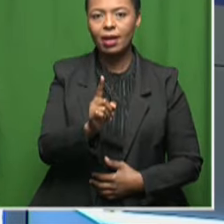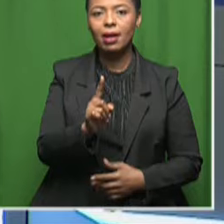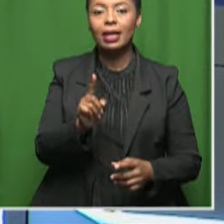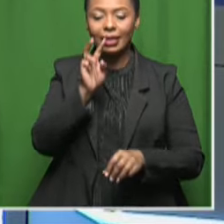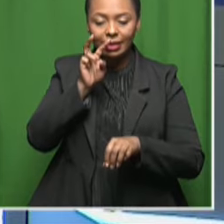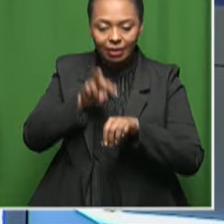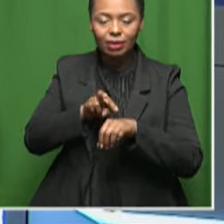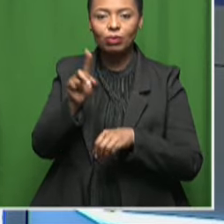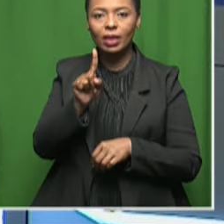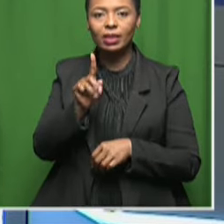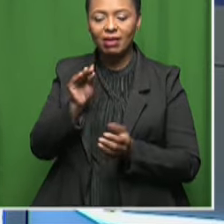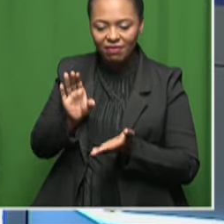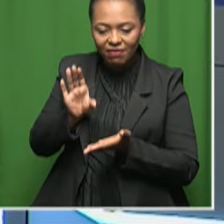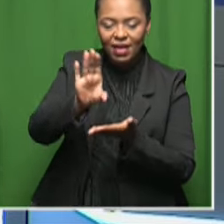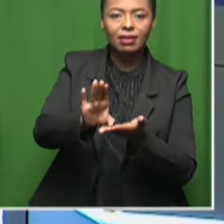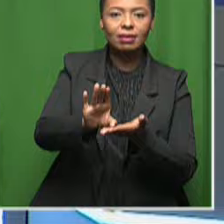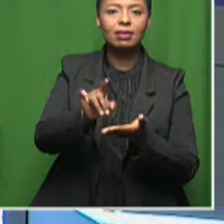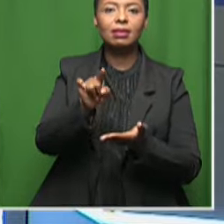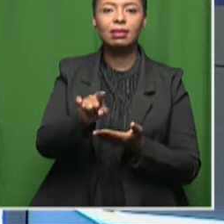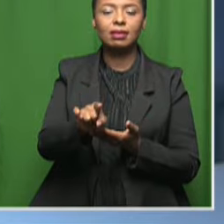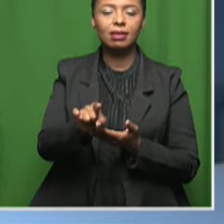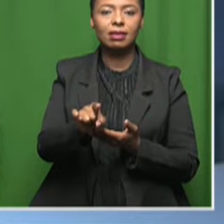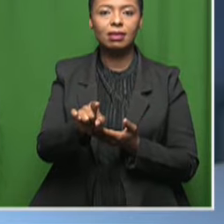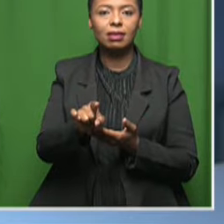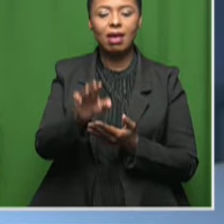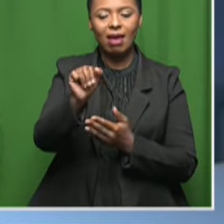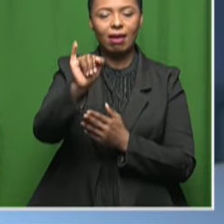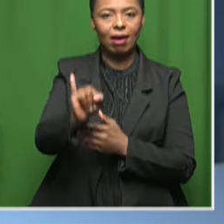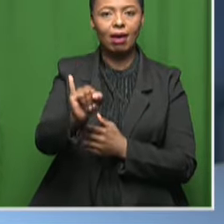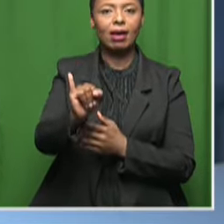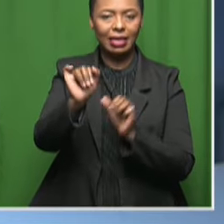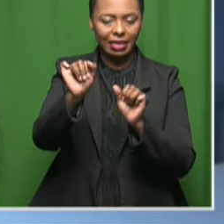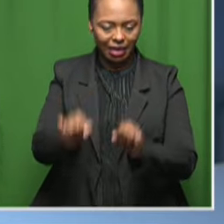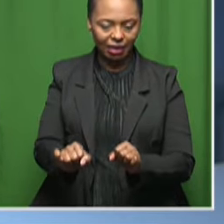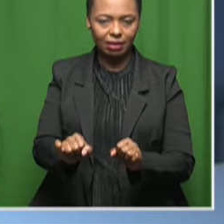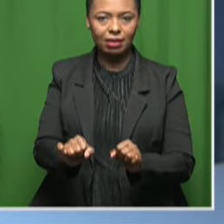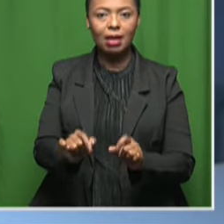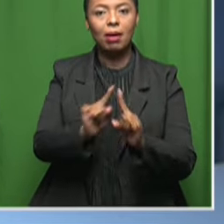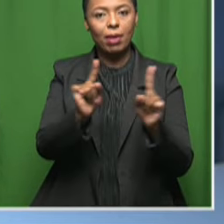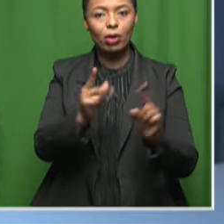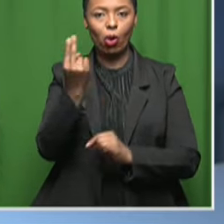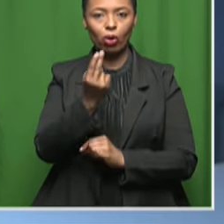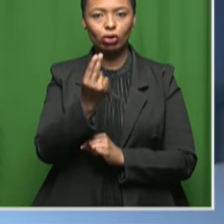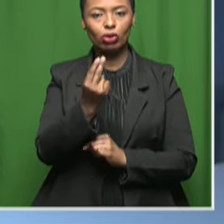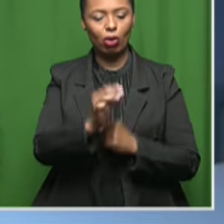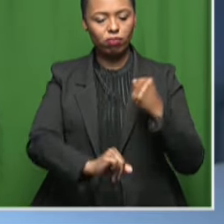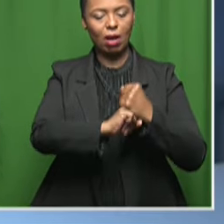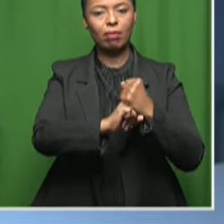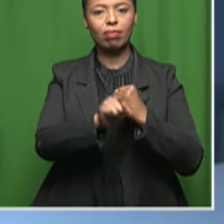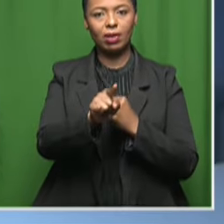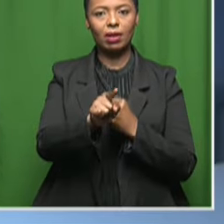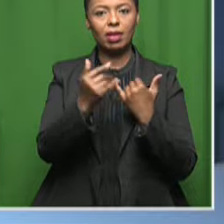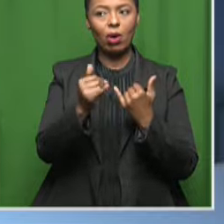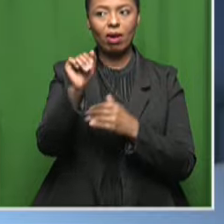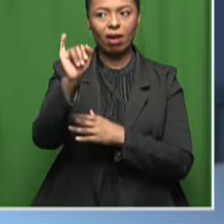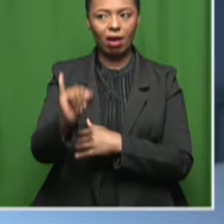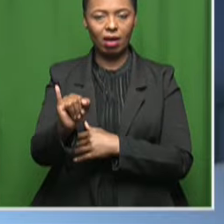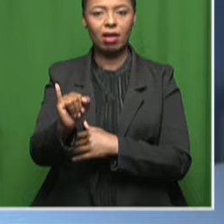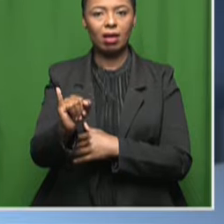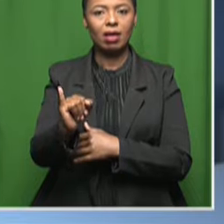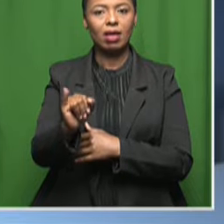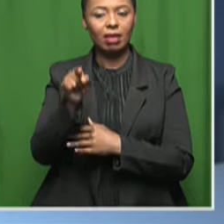in artificial intelligence. We've got to be mobilizing capital towards artificial intelligence in